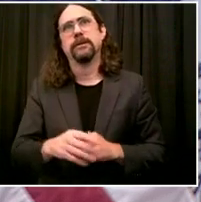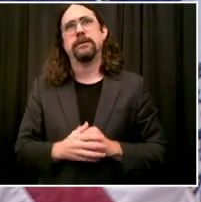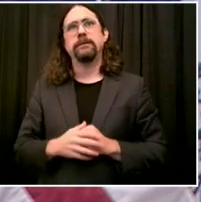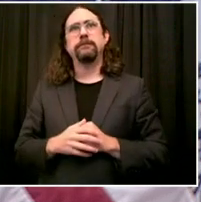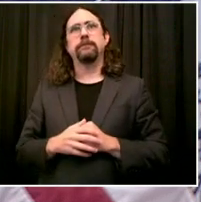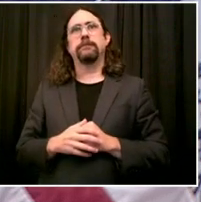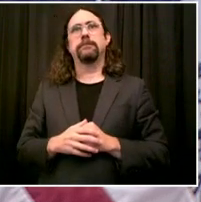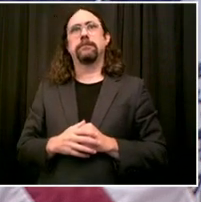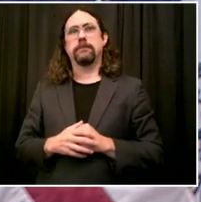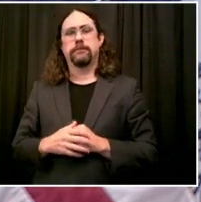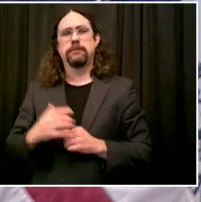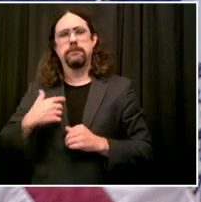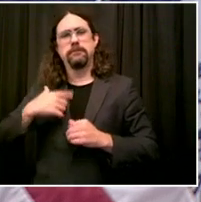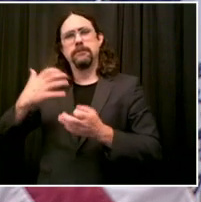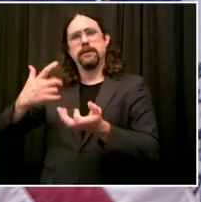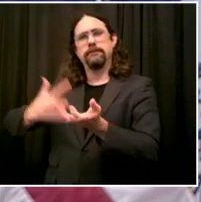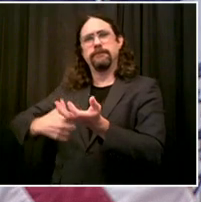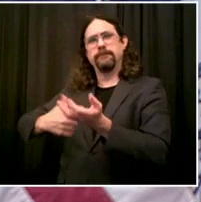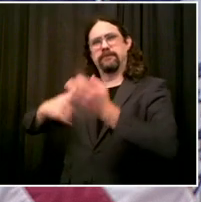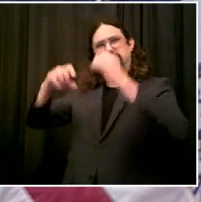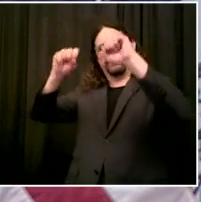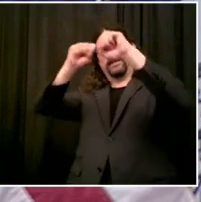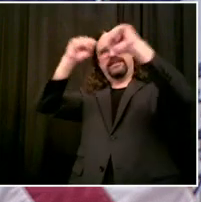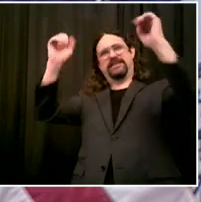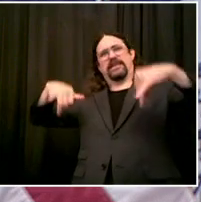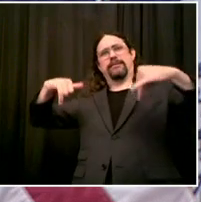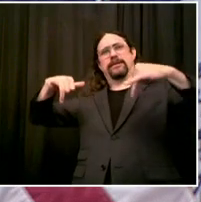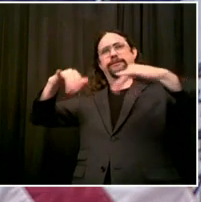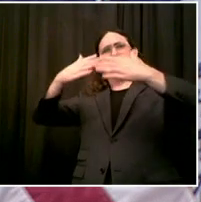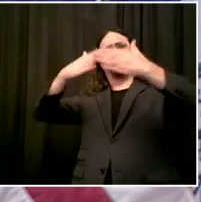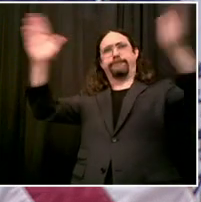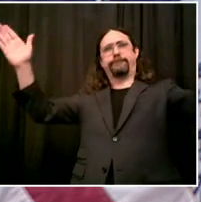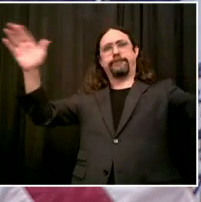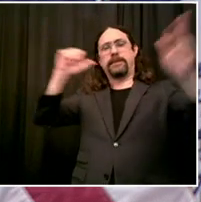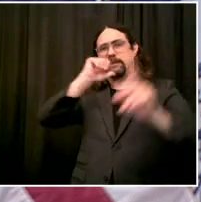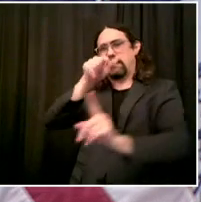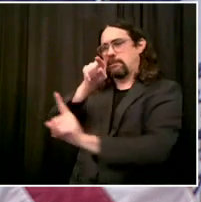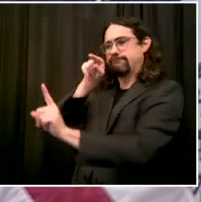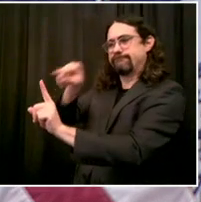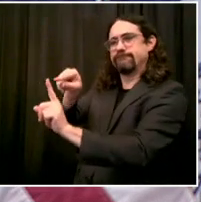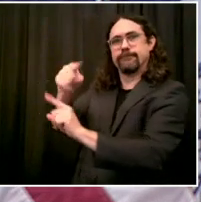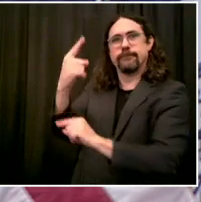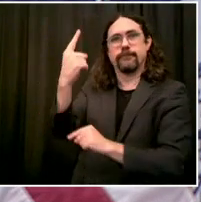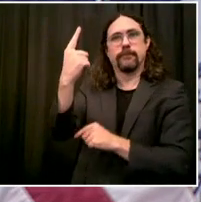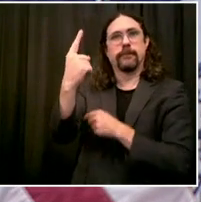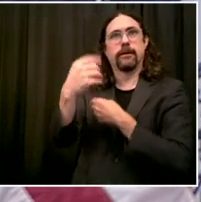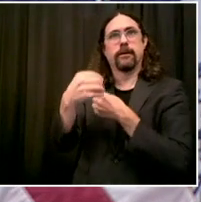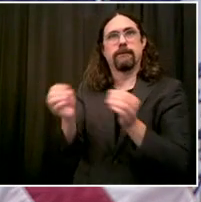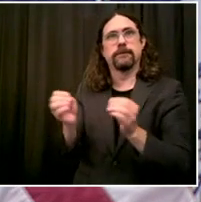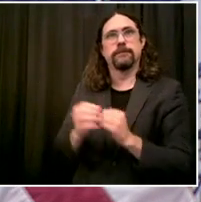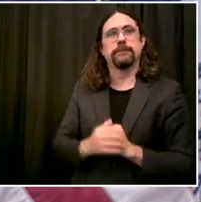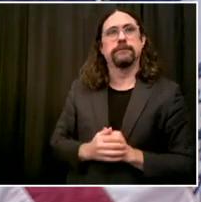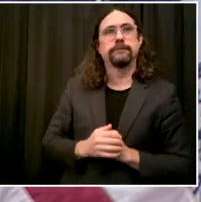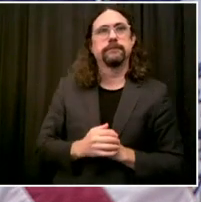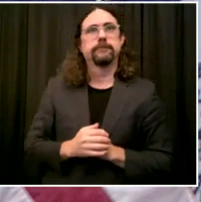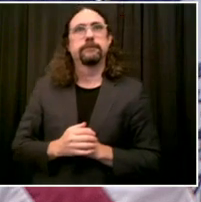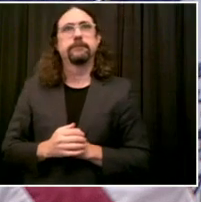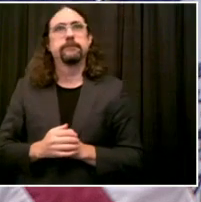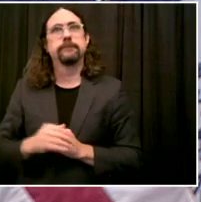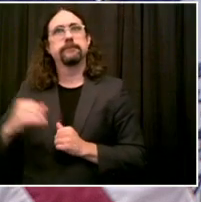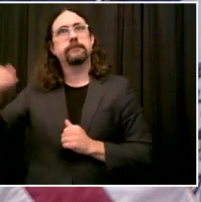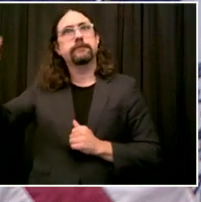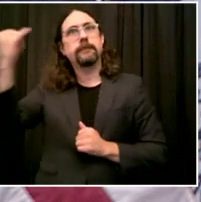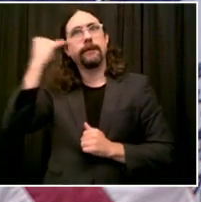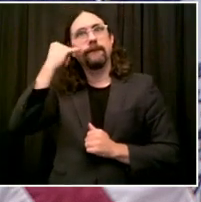city. The folks who carry weapons and endanger their fellow New Yorkers, it has to be addressed better than it is